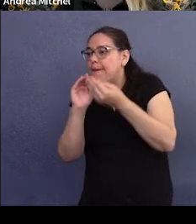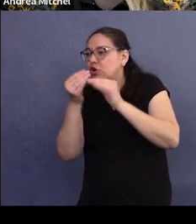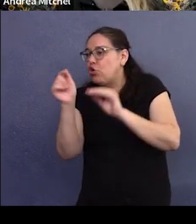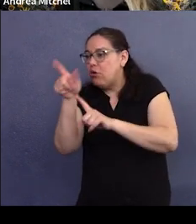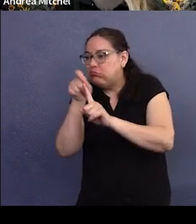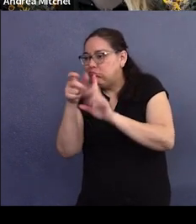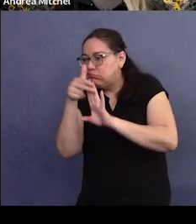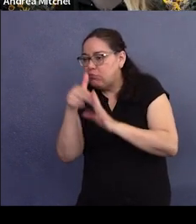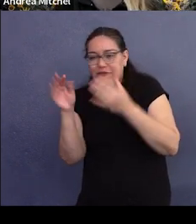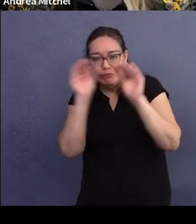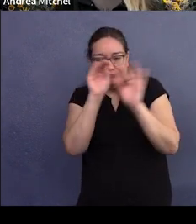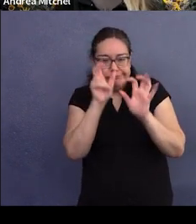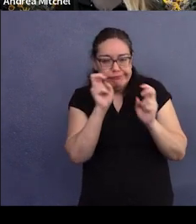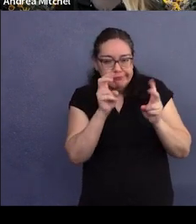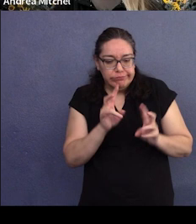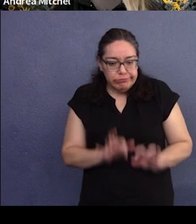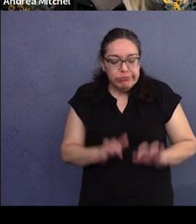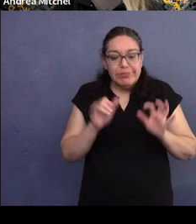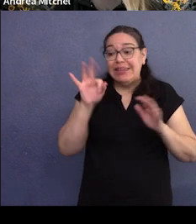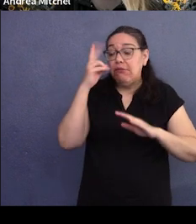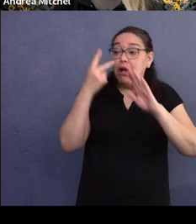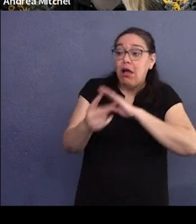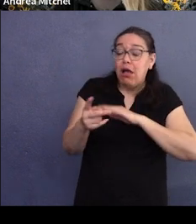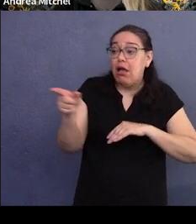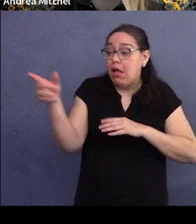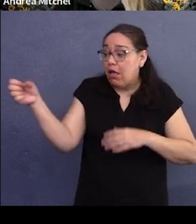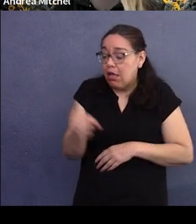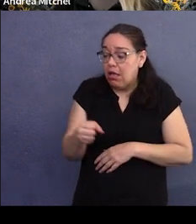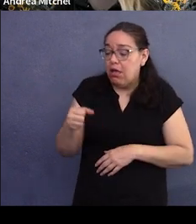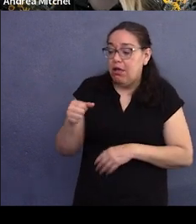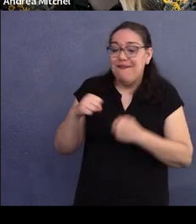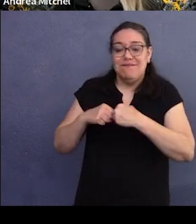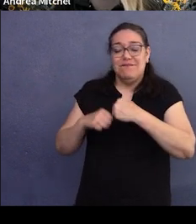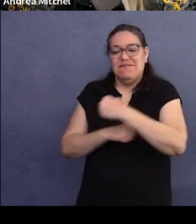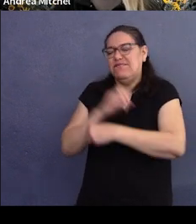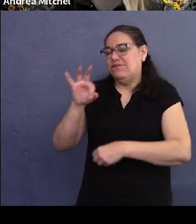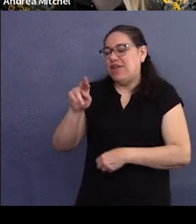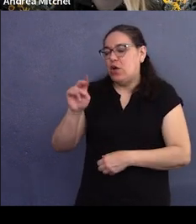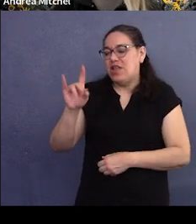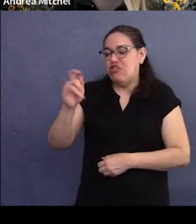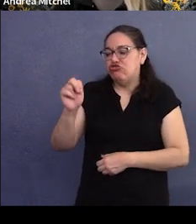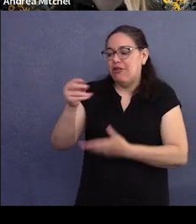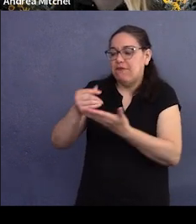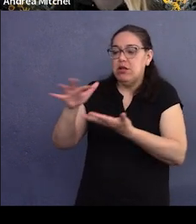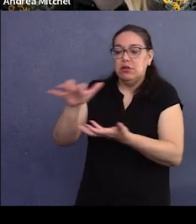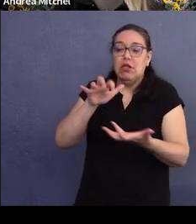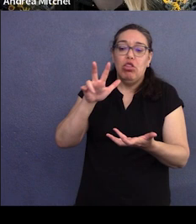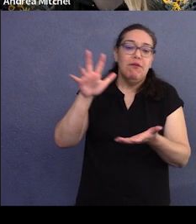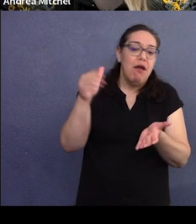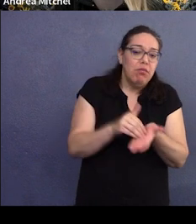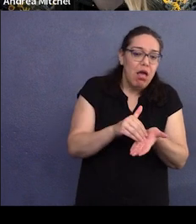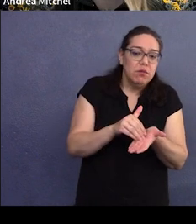current organization budget and say you anticipate bringing in foundation funding of 35, say you brought in 35,000